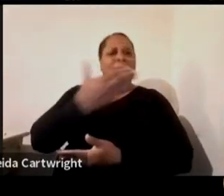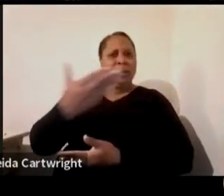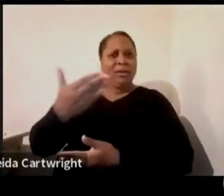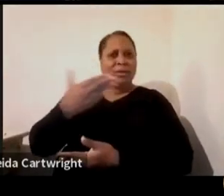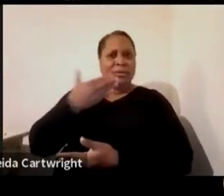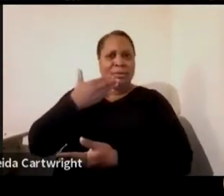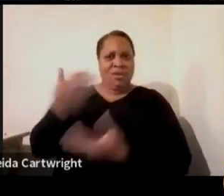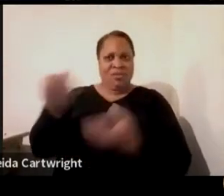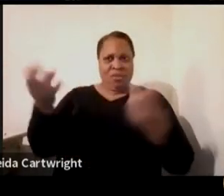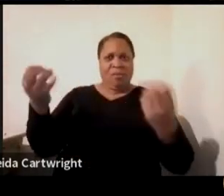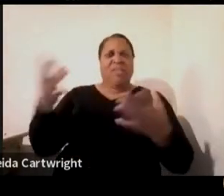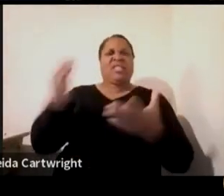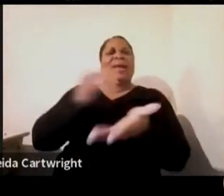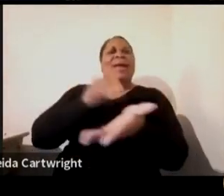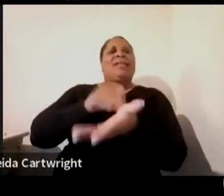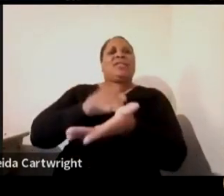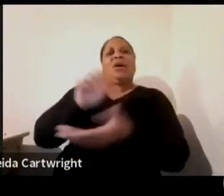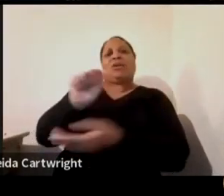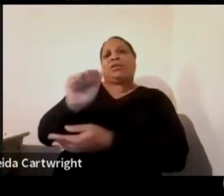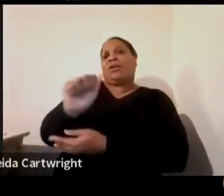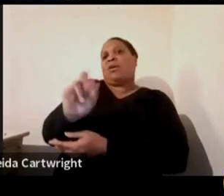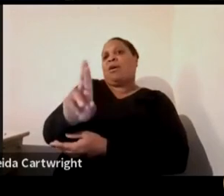And Dr. Armstrong, I'll give you the